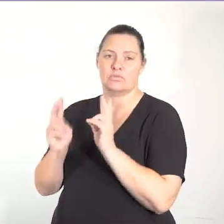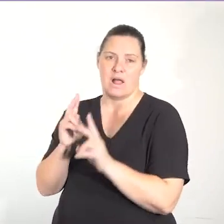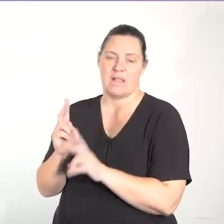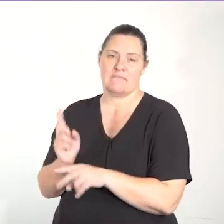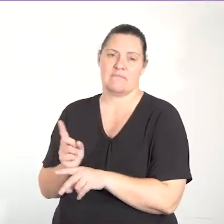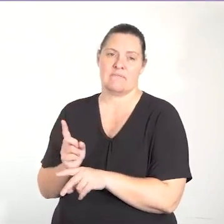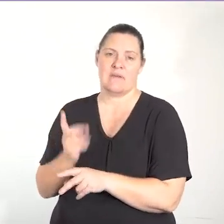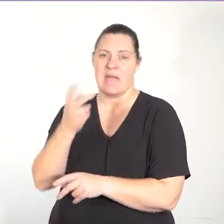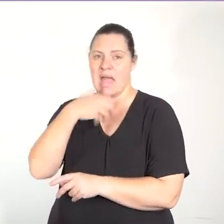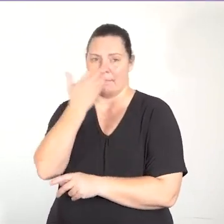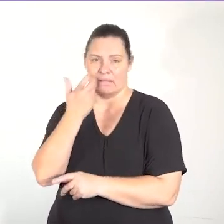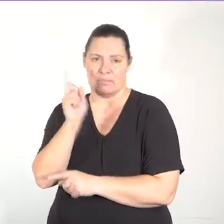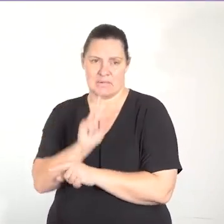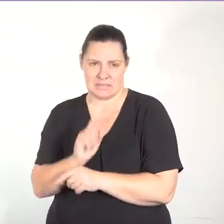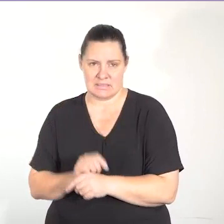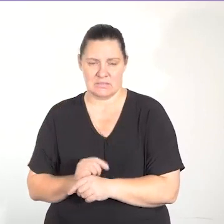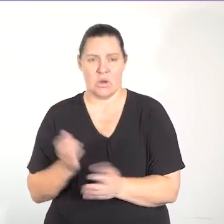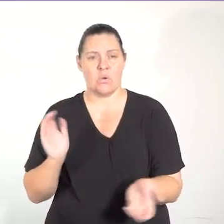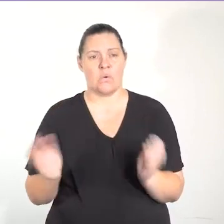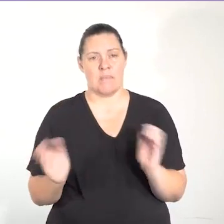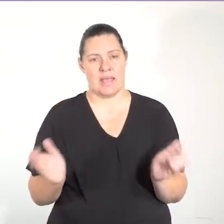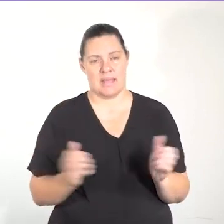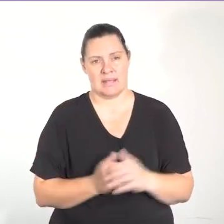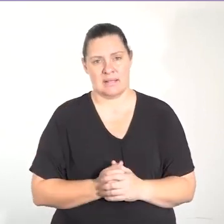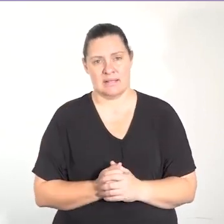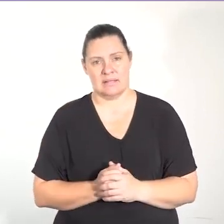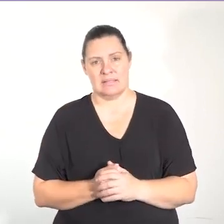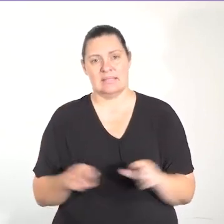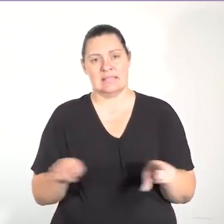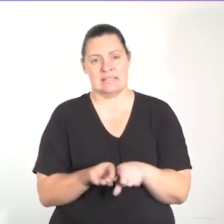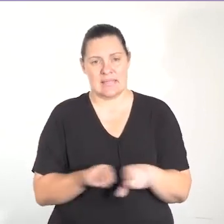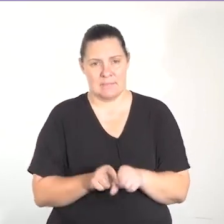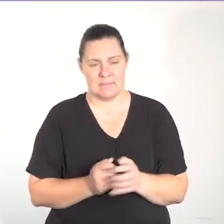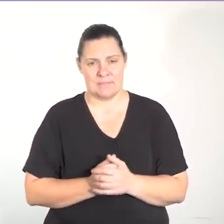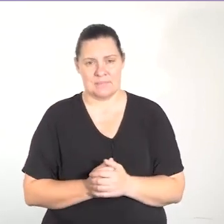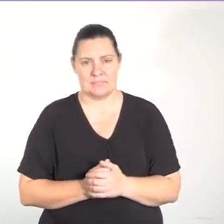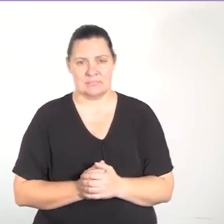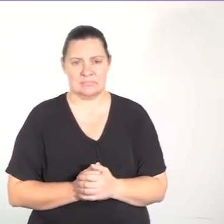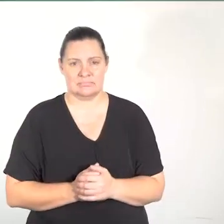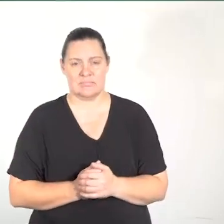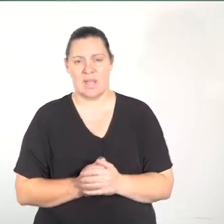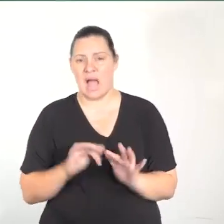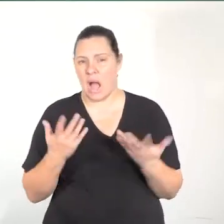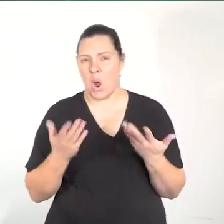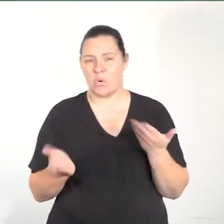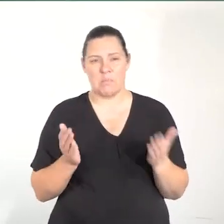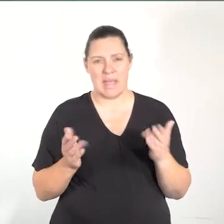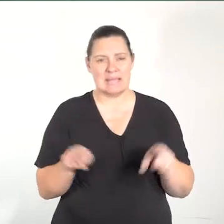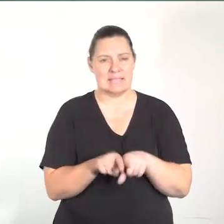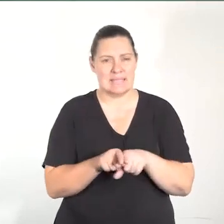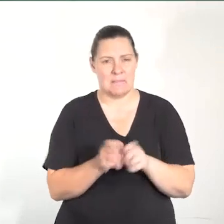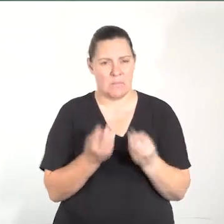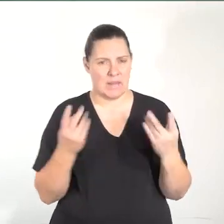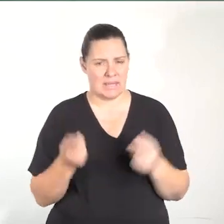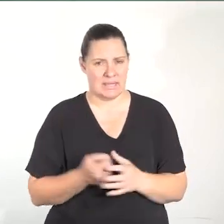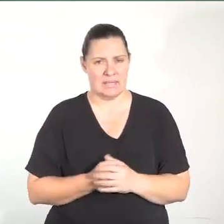apples per minute. We are now going to compare the same quantity. Do you remember when we were comparing the same quantity, what